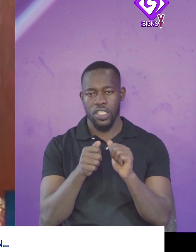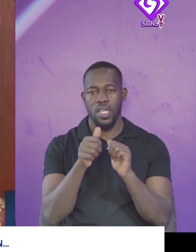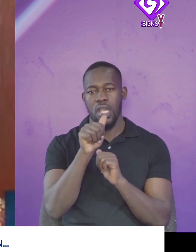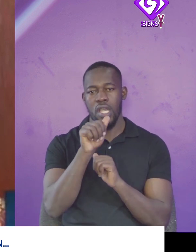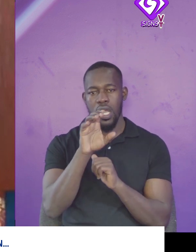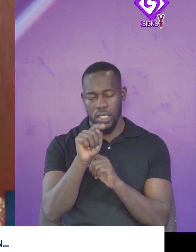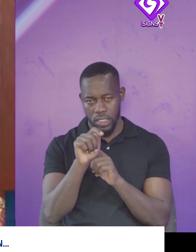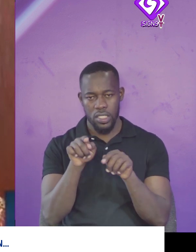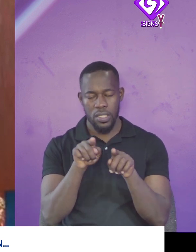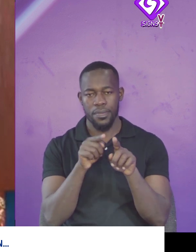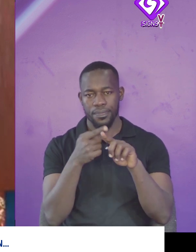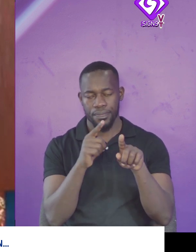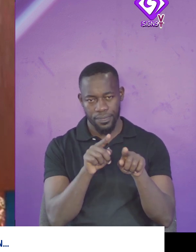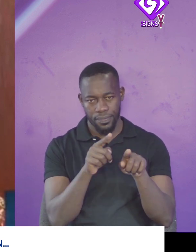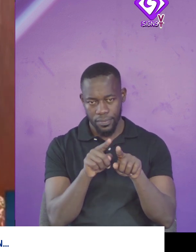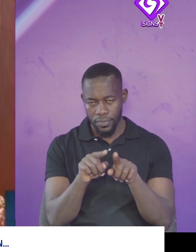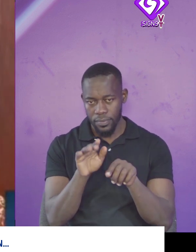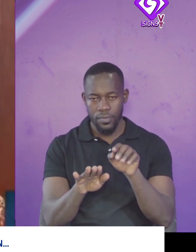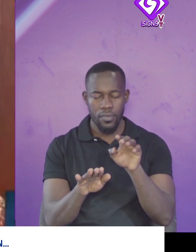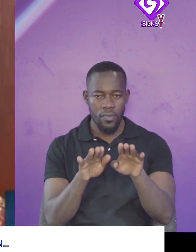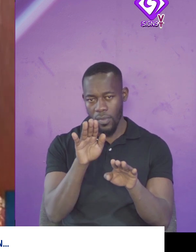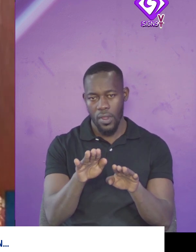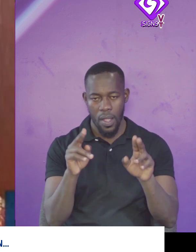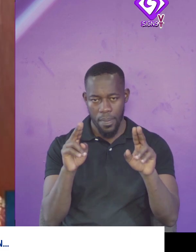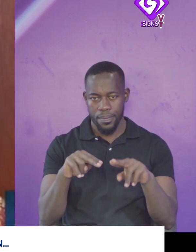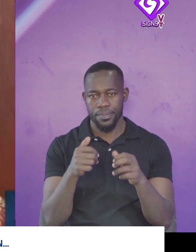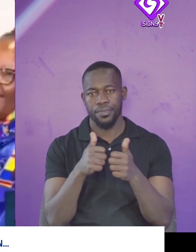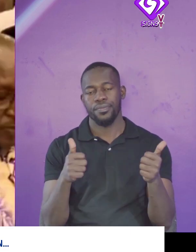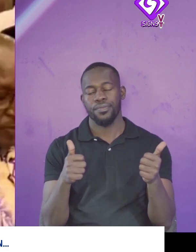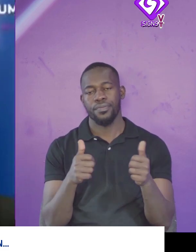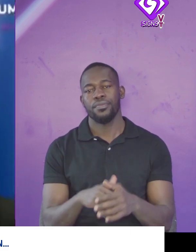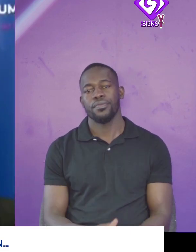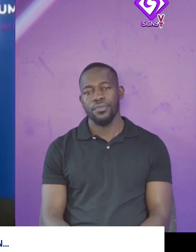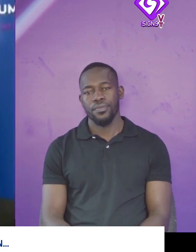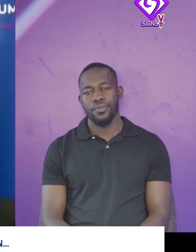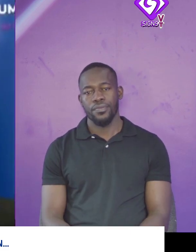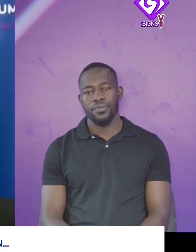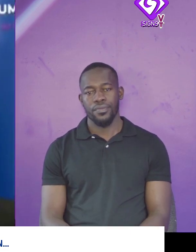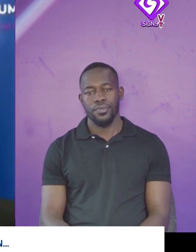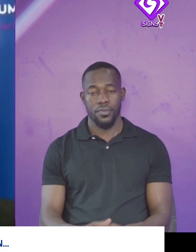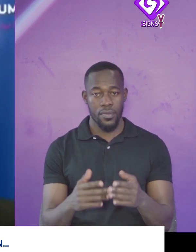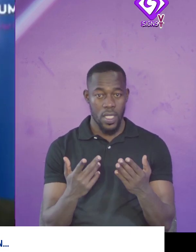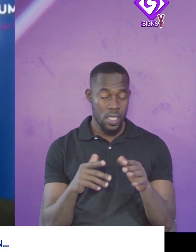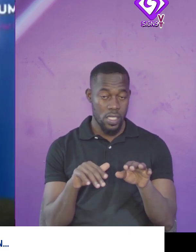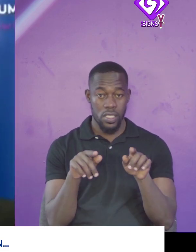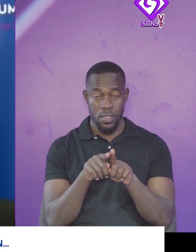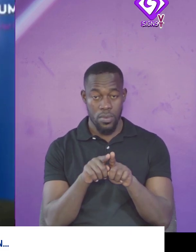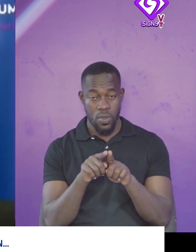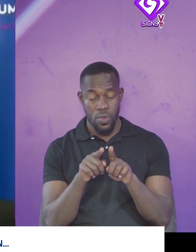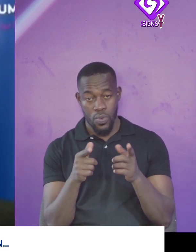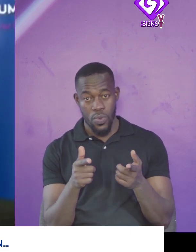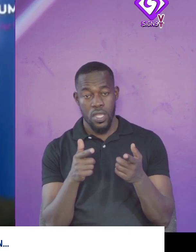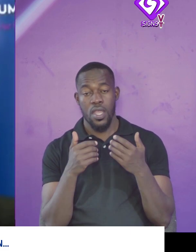the regulations are put in place to comply with the court's orders. So, one time you're in this regime, your rights are not